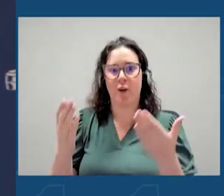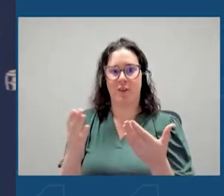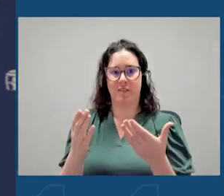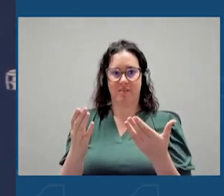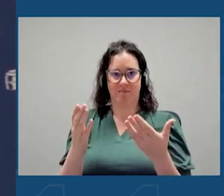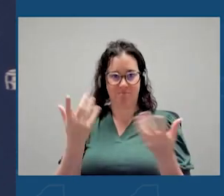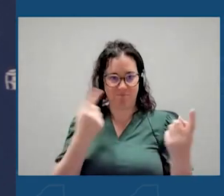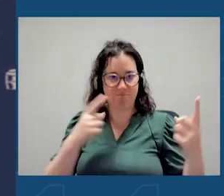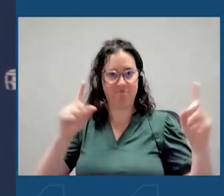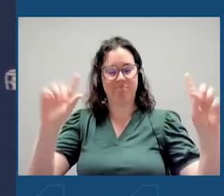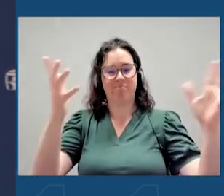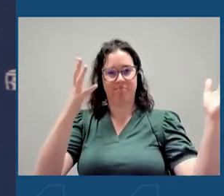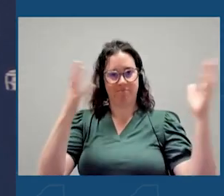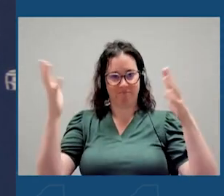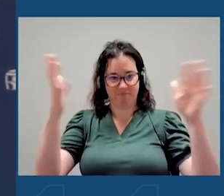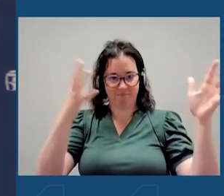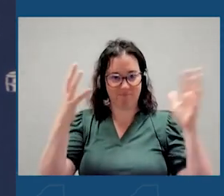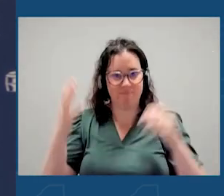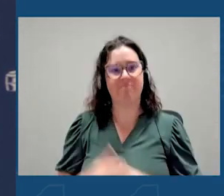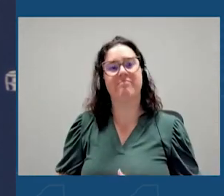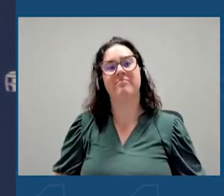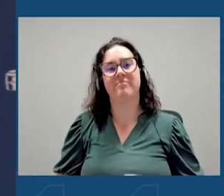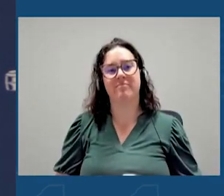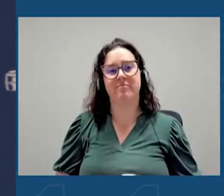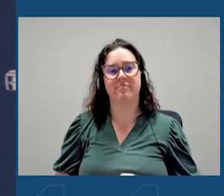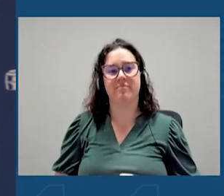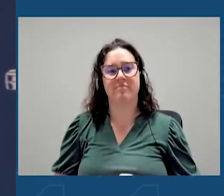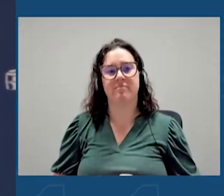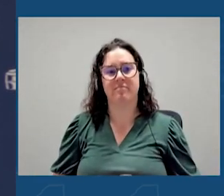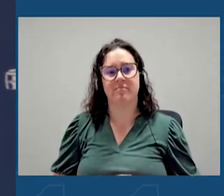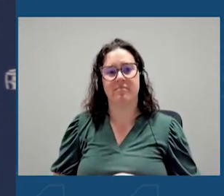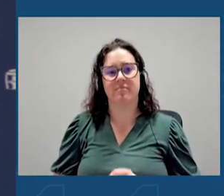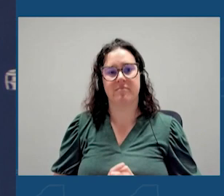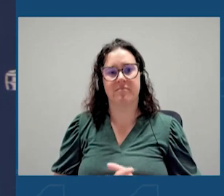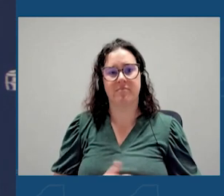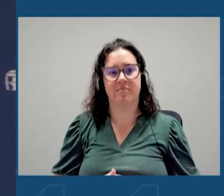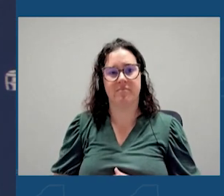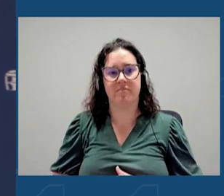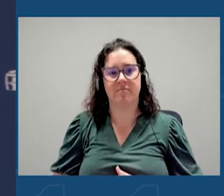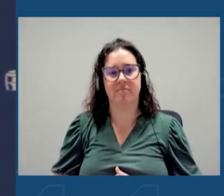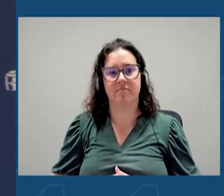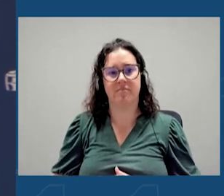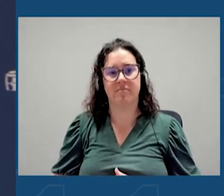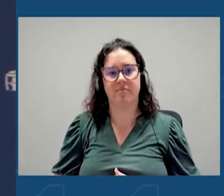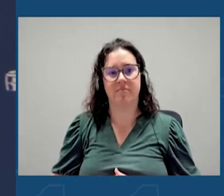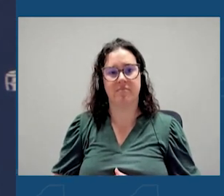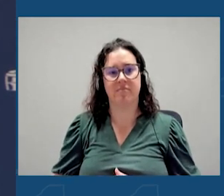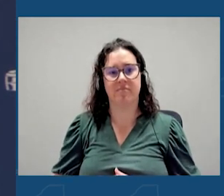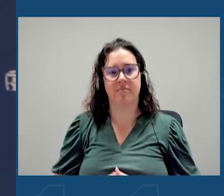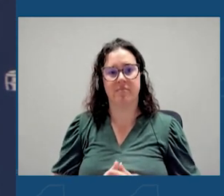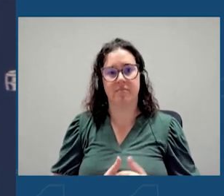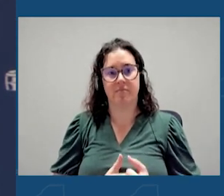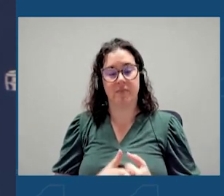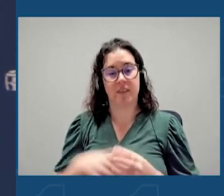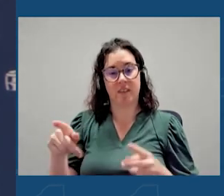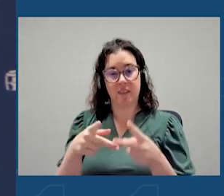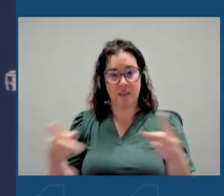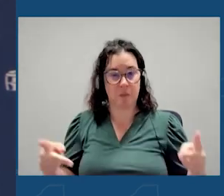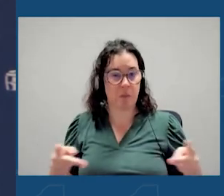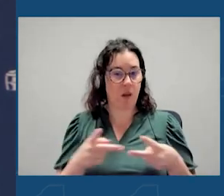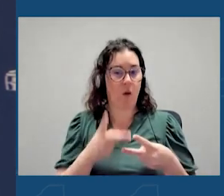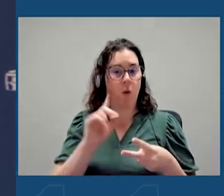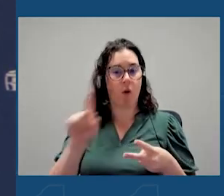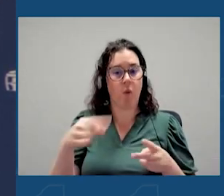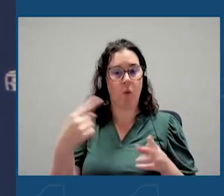incredible fortress. You know, this place is not going to just represent